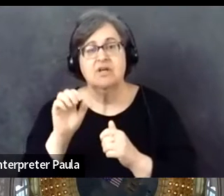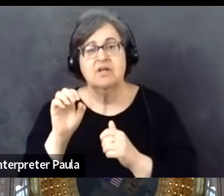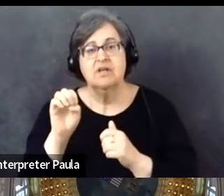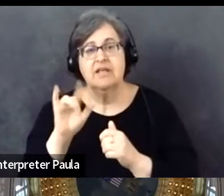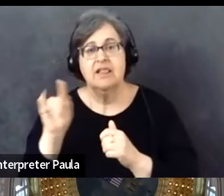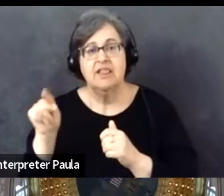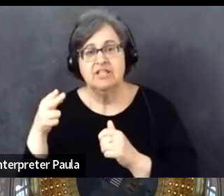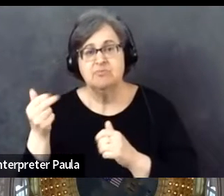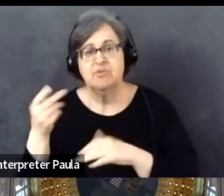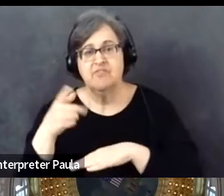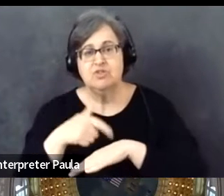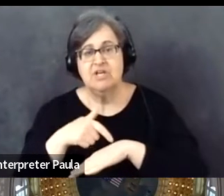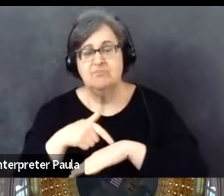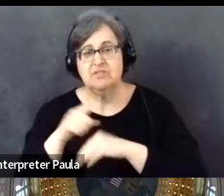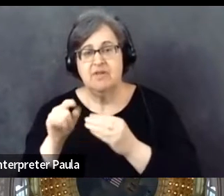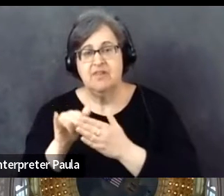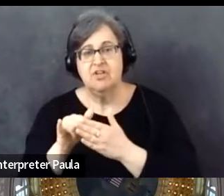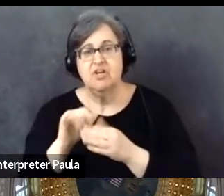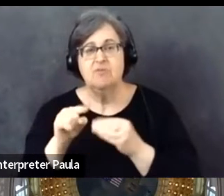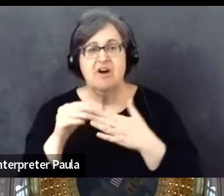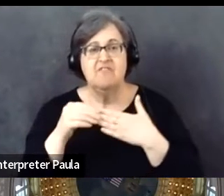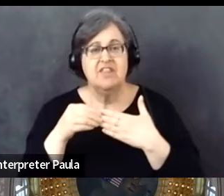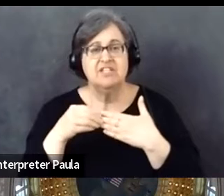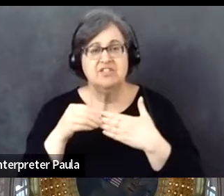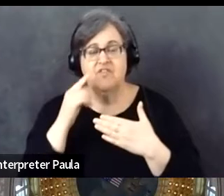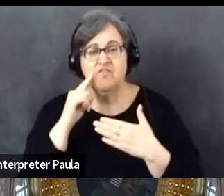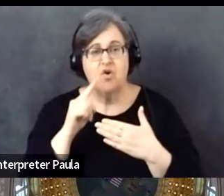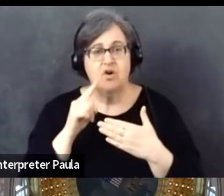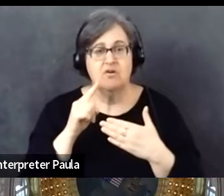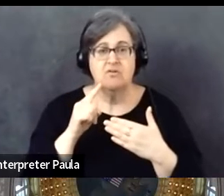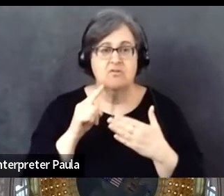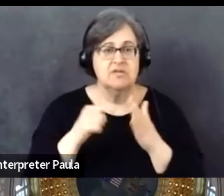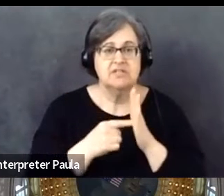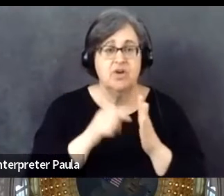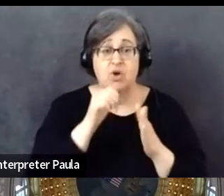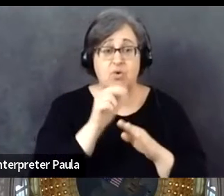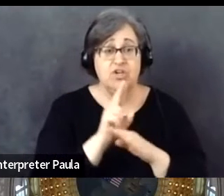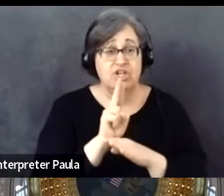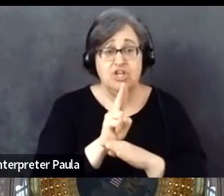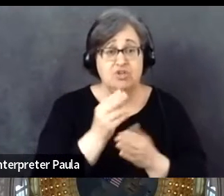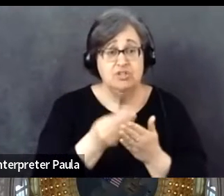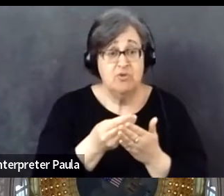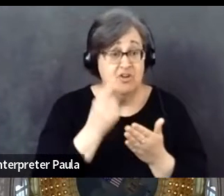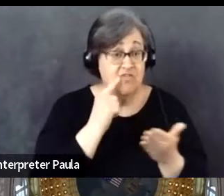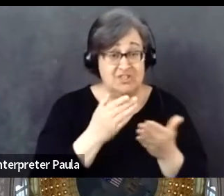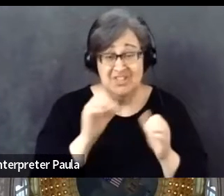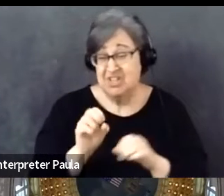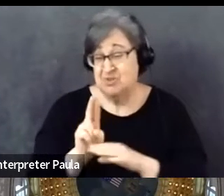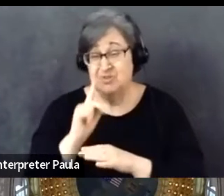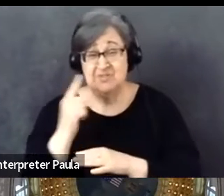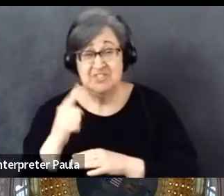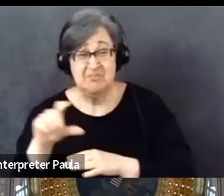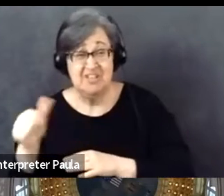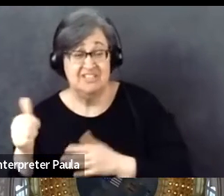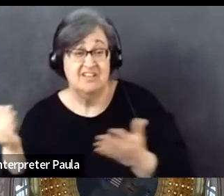stuff, and it's been a while. But about flexibility, for instance, if we're not using money to get services, can it be used for something else